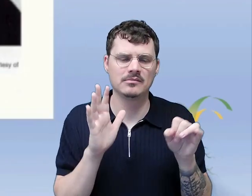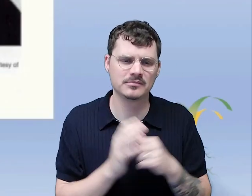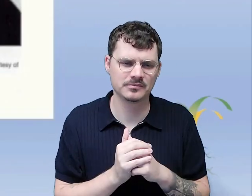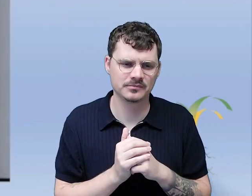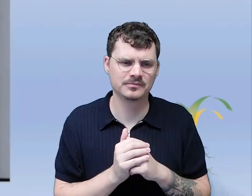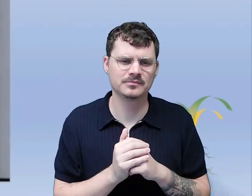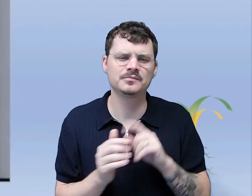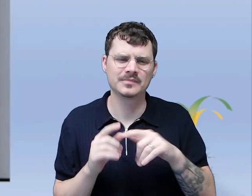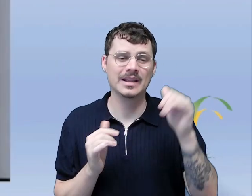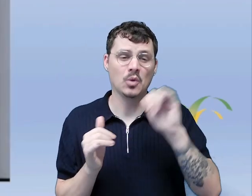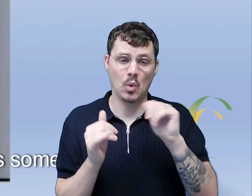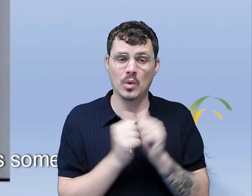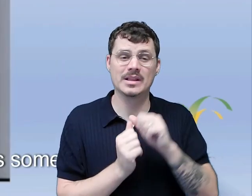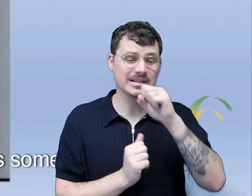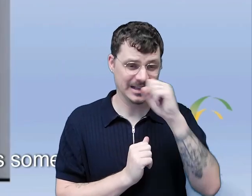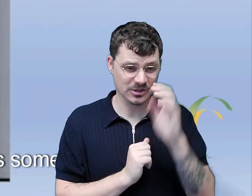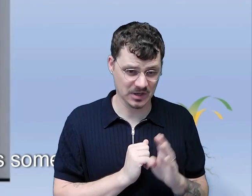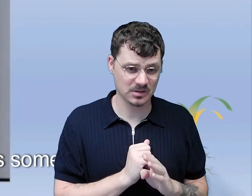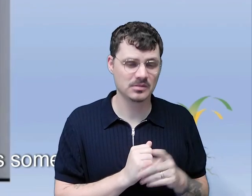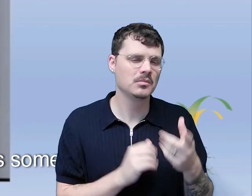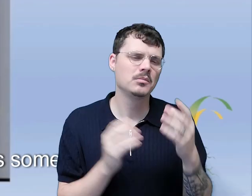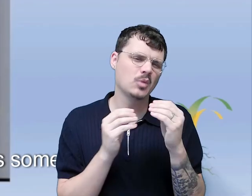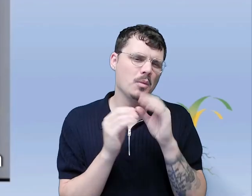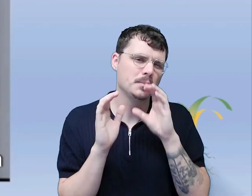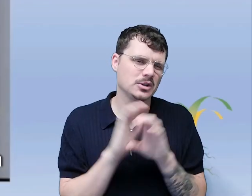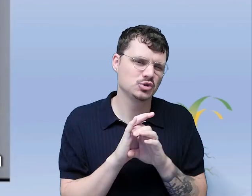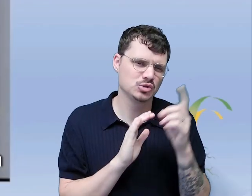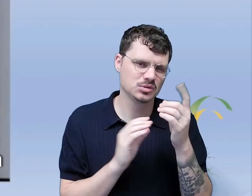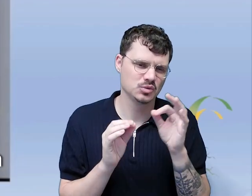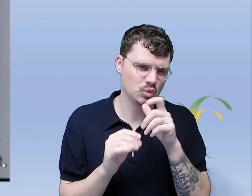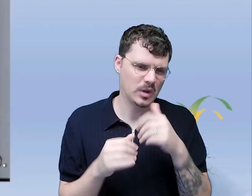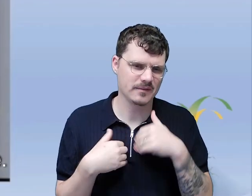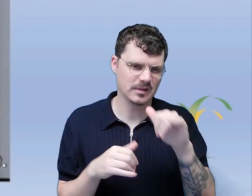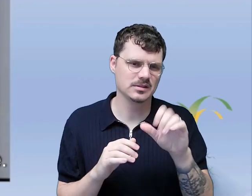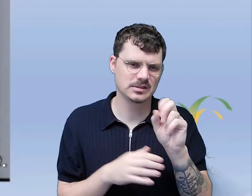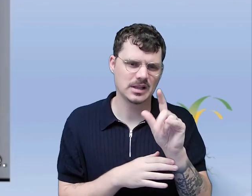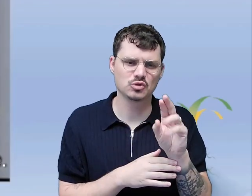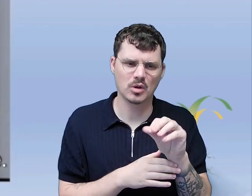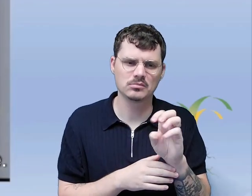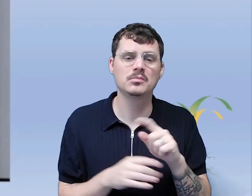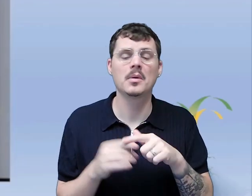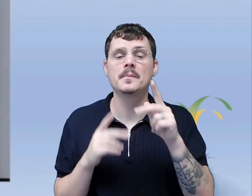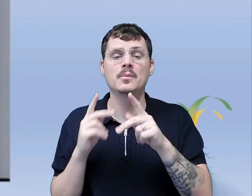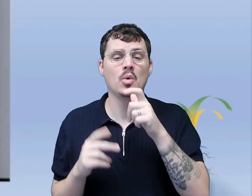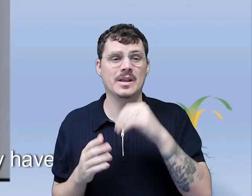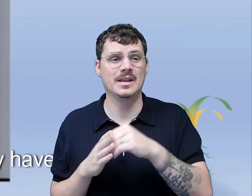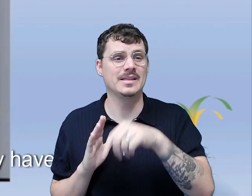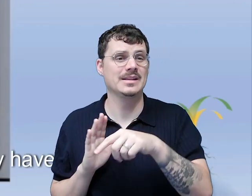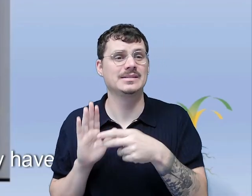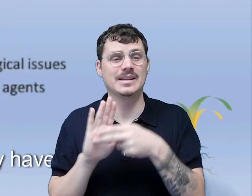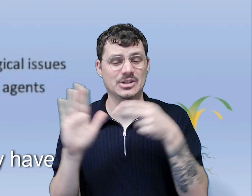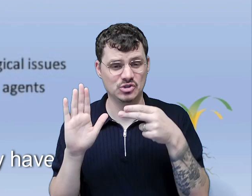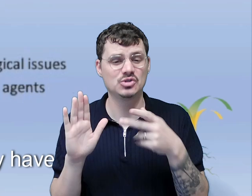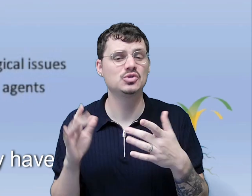diagnostic. In addition to schizophrenia, here's some more pictures of people with velocardiofacial syndrome.